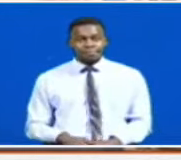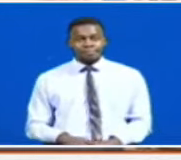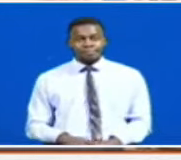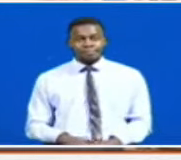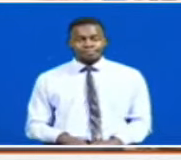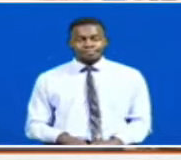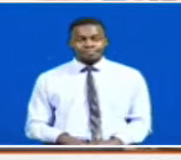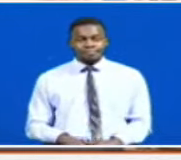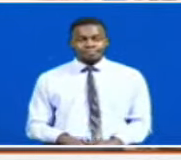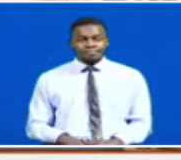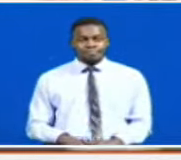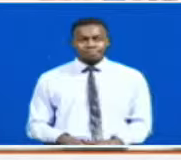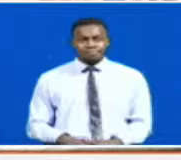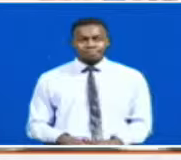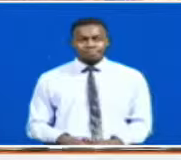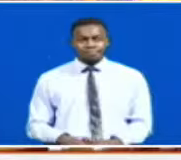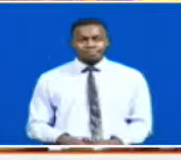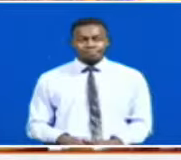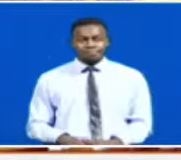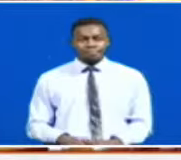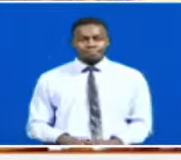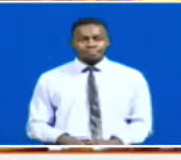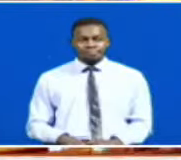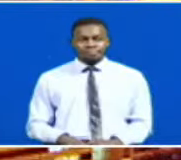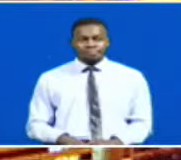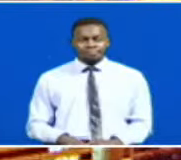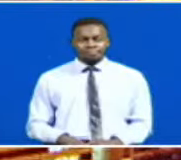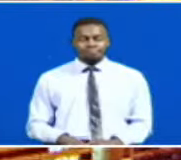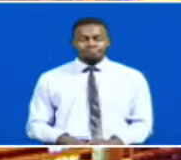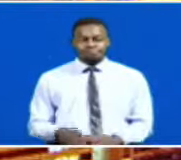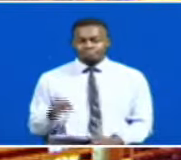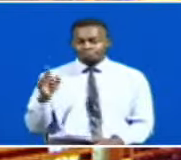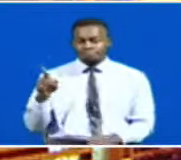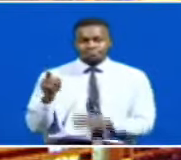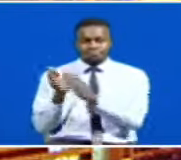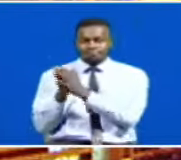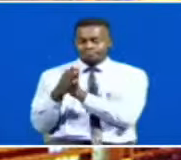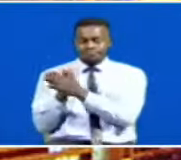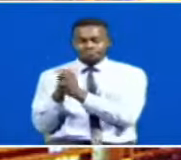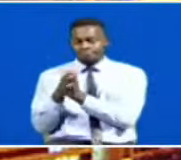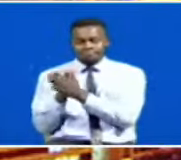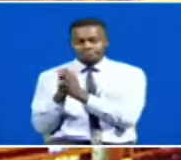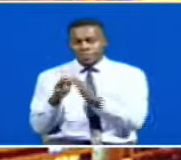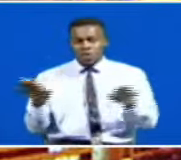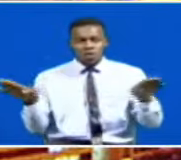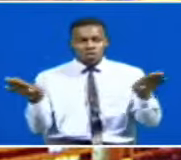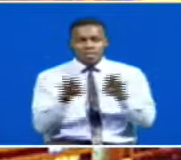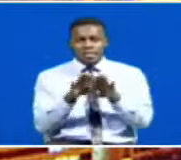News, Nairobi. Tazamaji, taarifa hiyo ya Catherine ndio inatukamilishia taarifa za KTN.